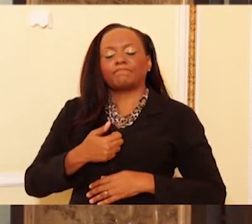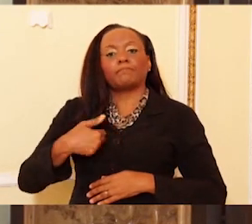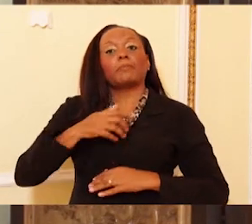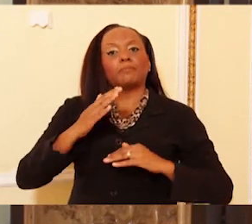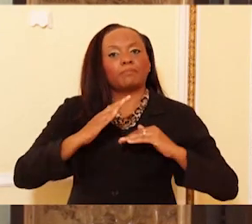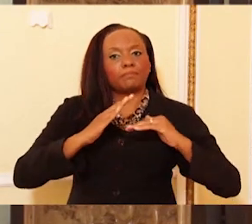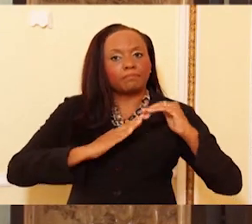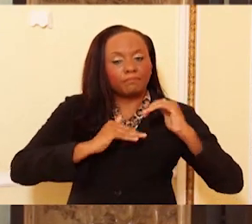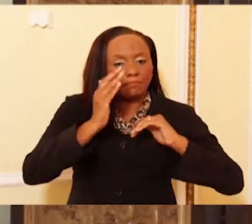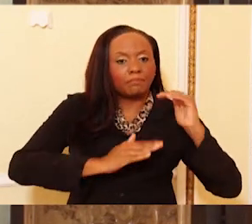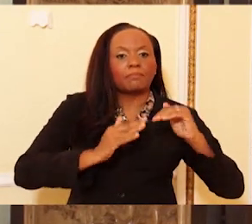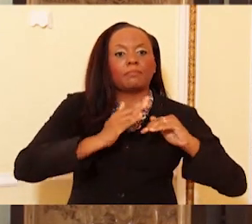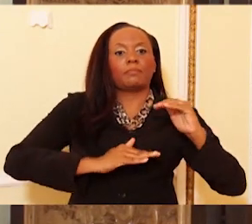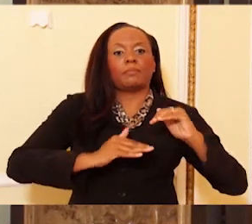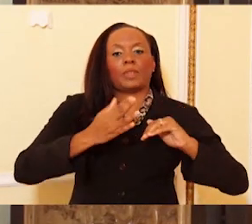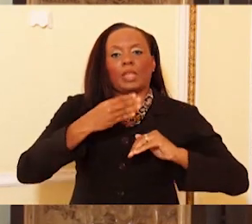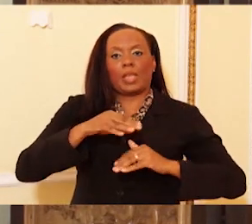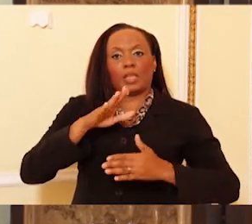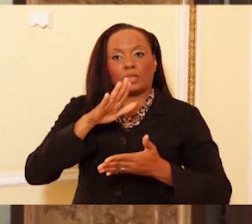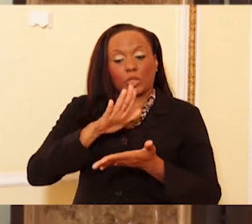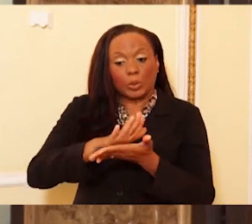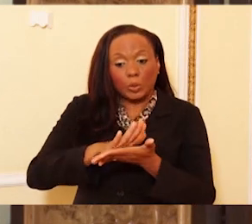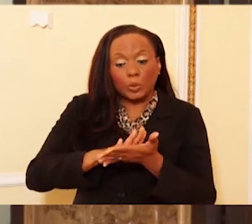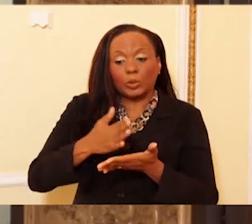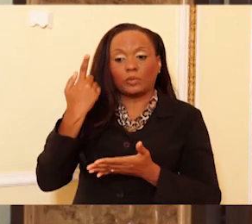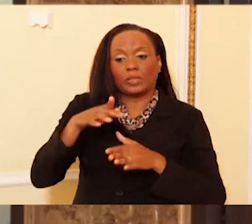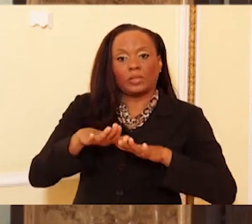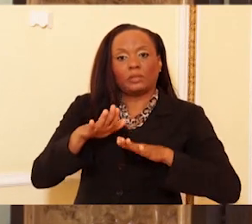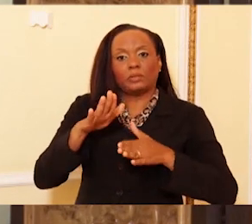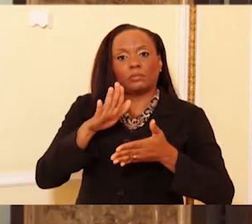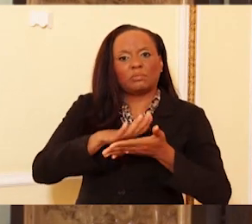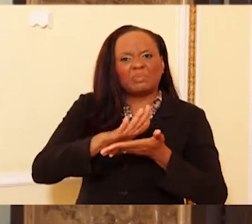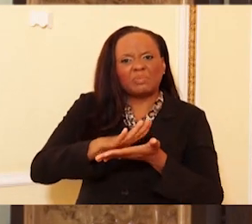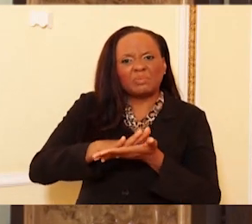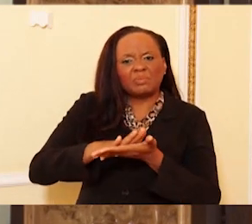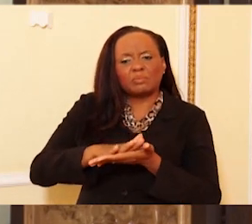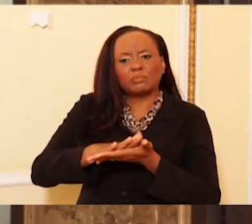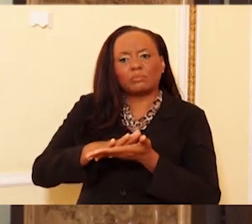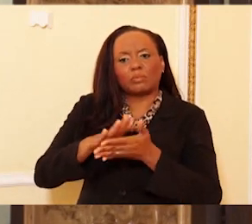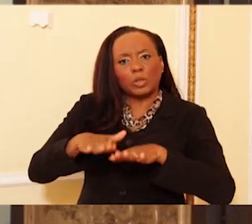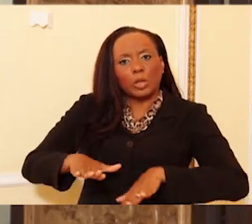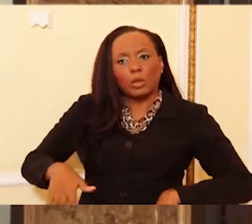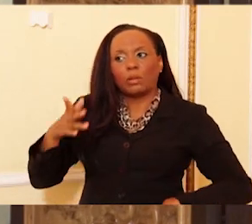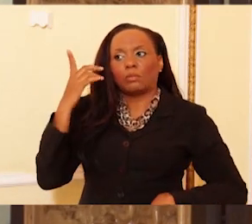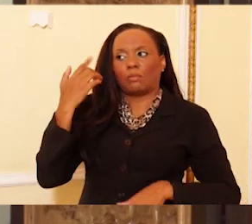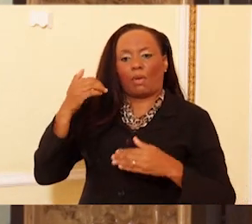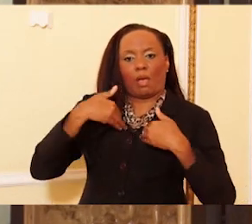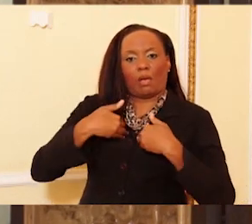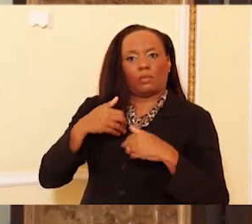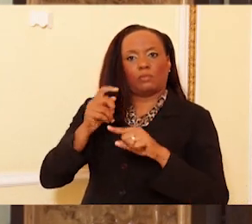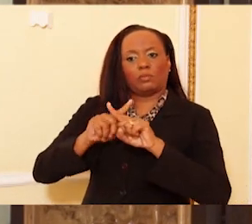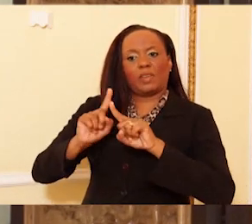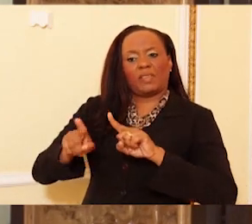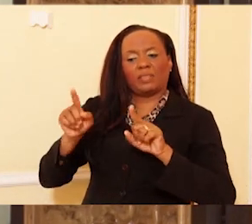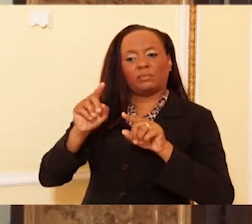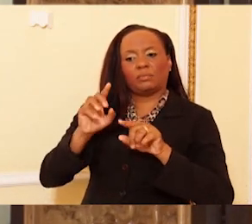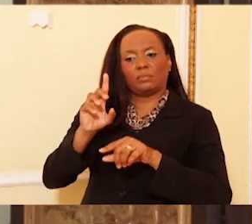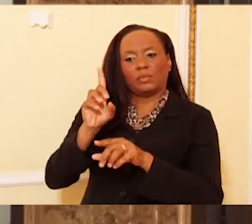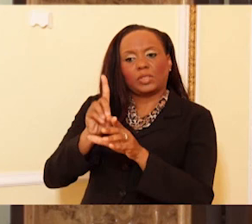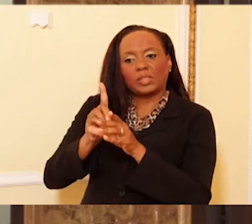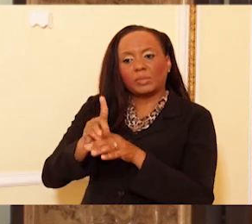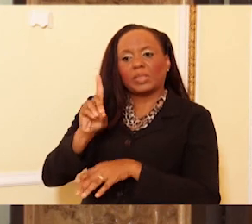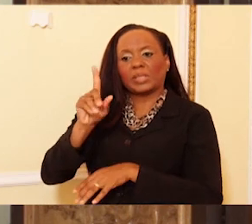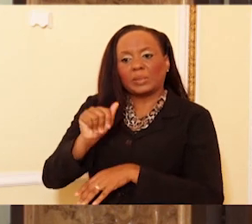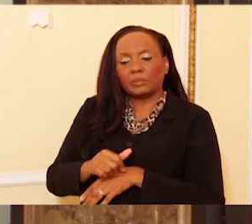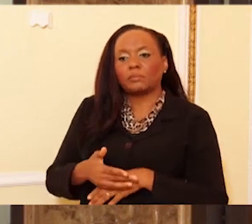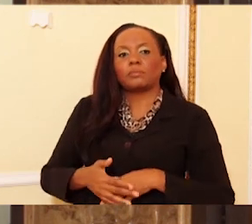From constructing facilities and schools for children with different emotional and educational needs, funding for many community projects,